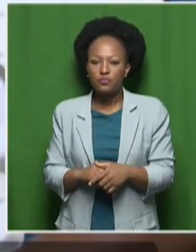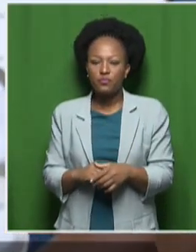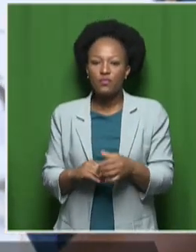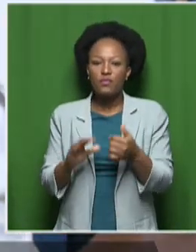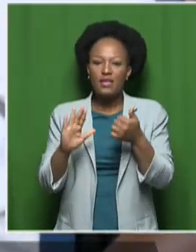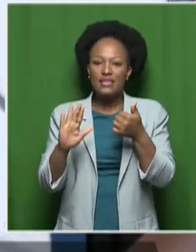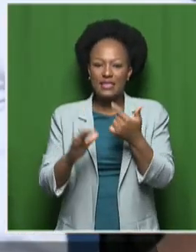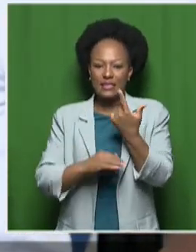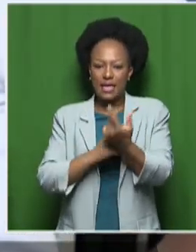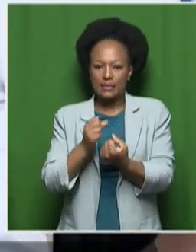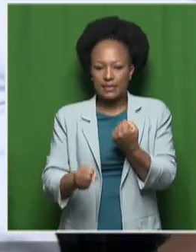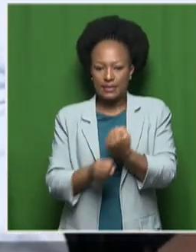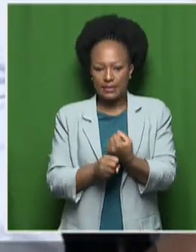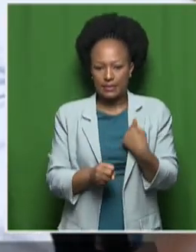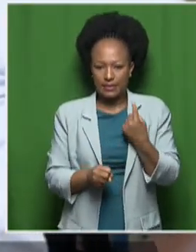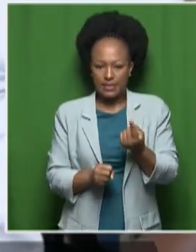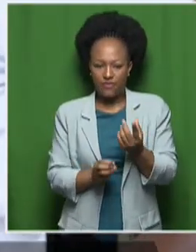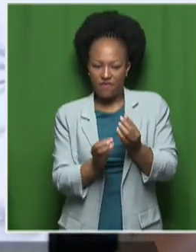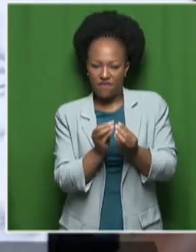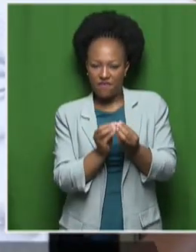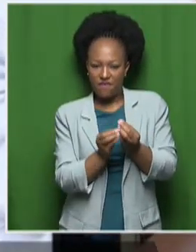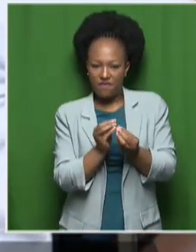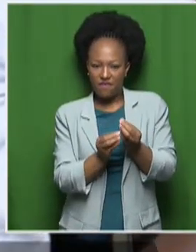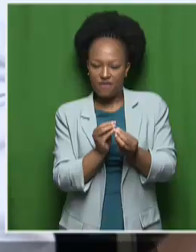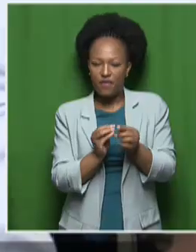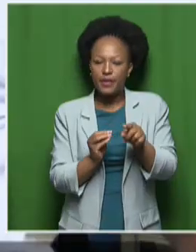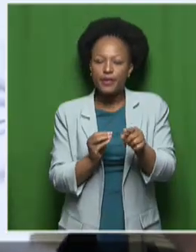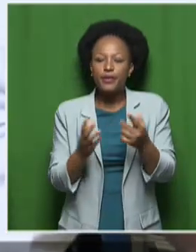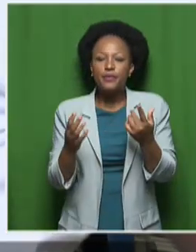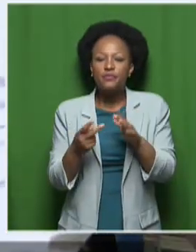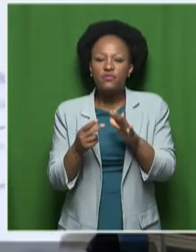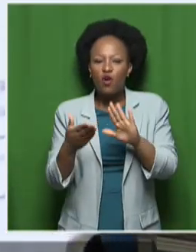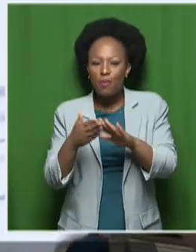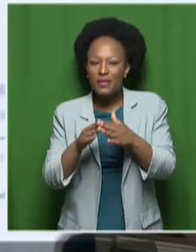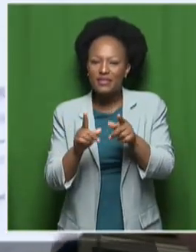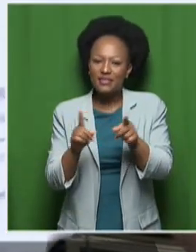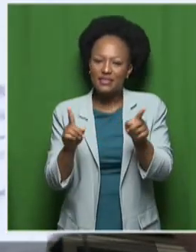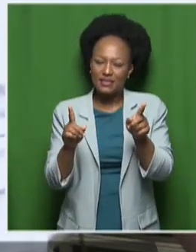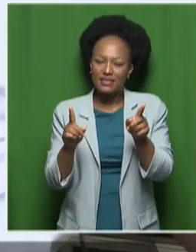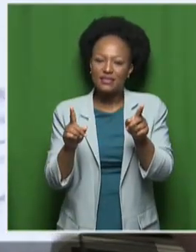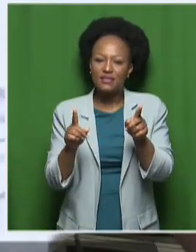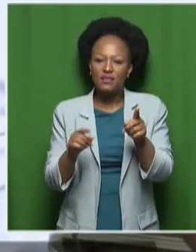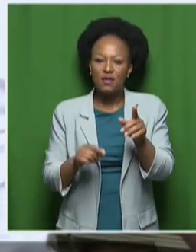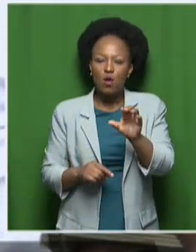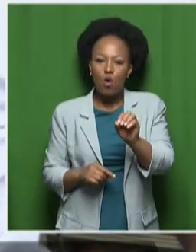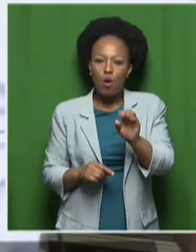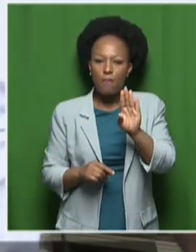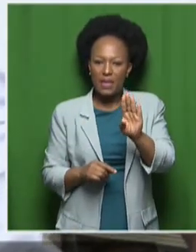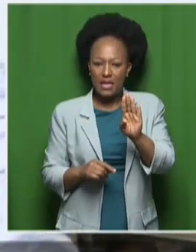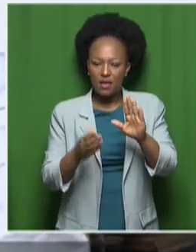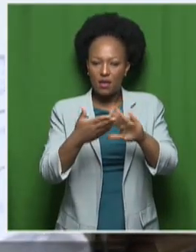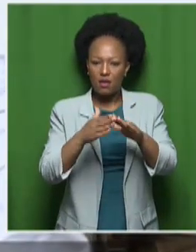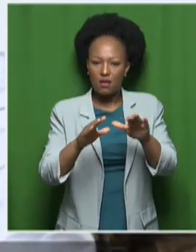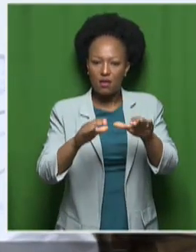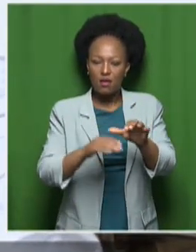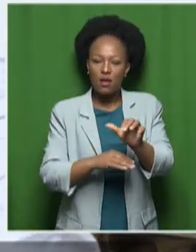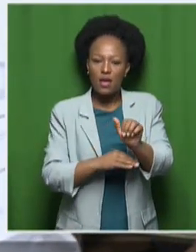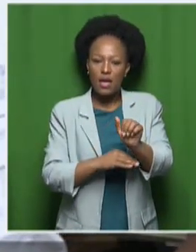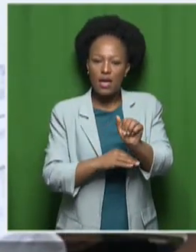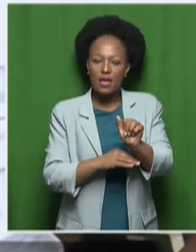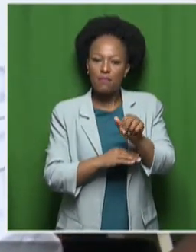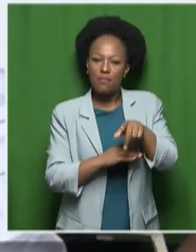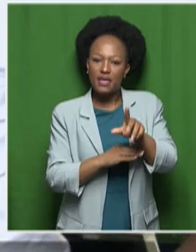6 years. We work mostly with the community. So in Bloemfontein, there's a community called APD,